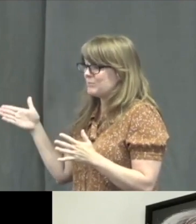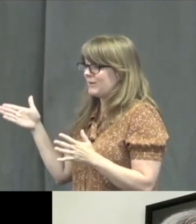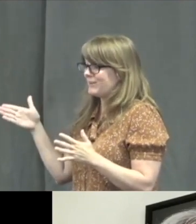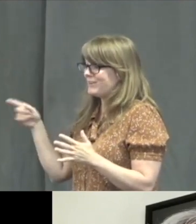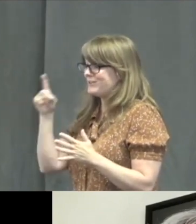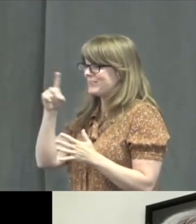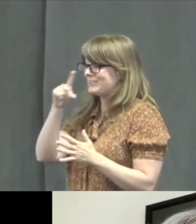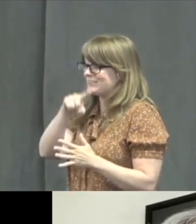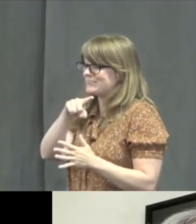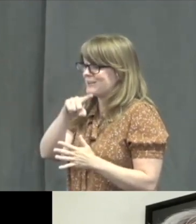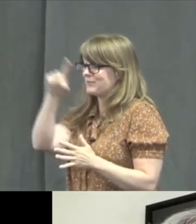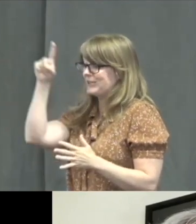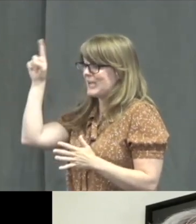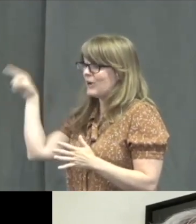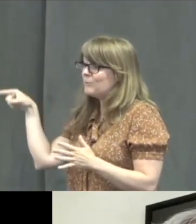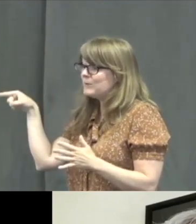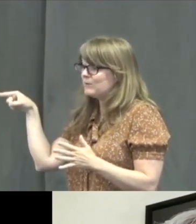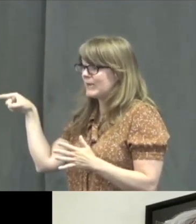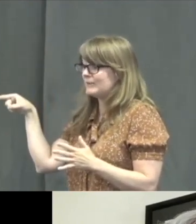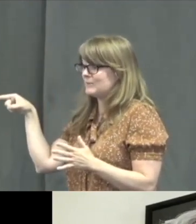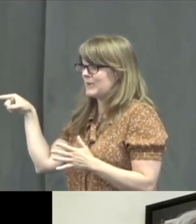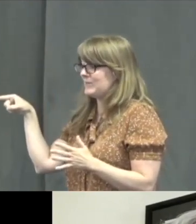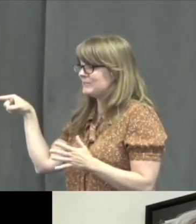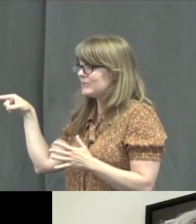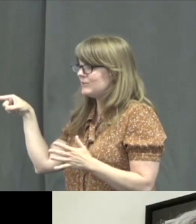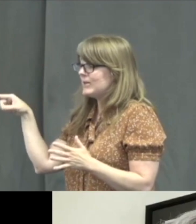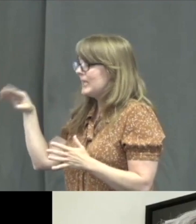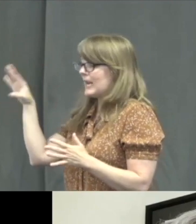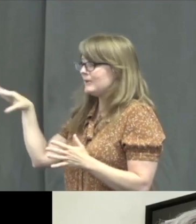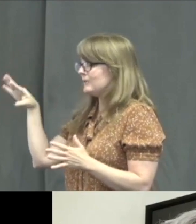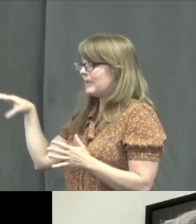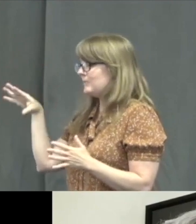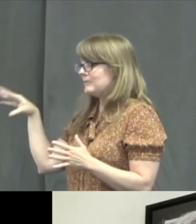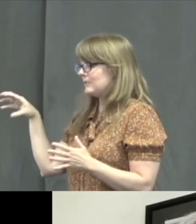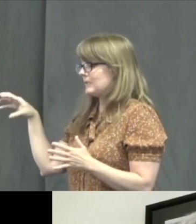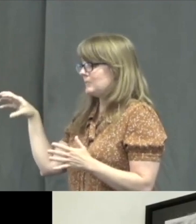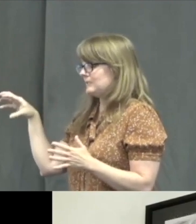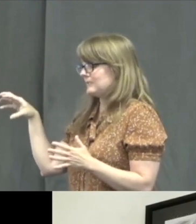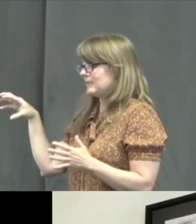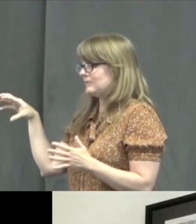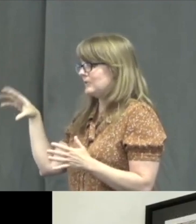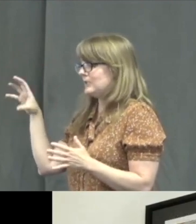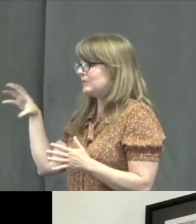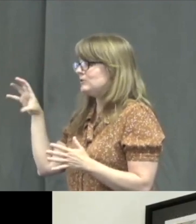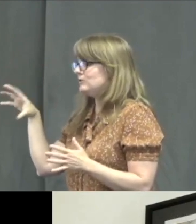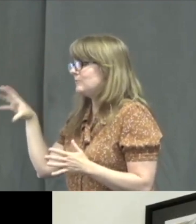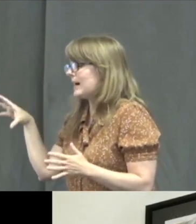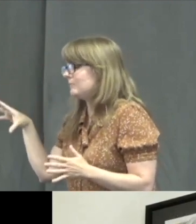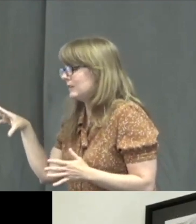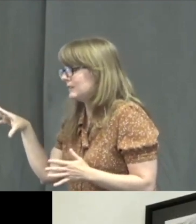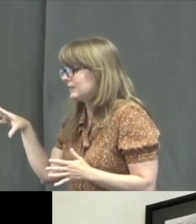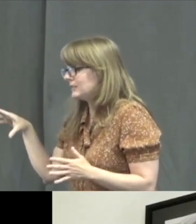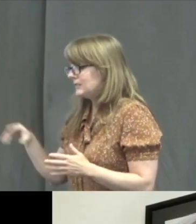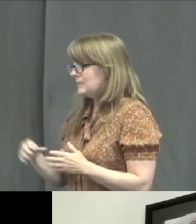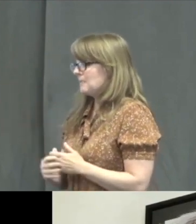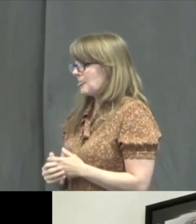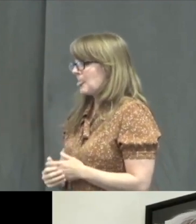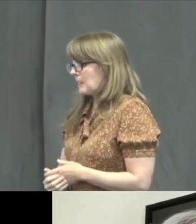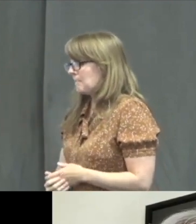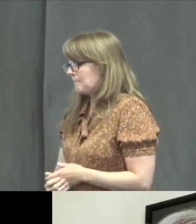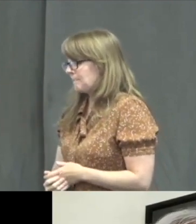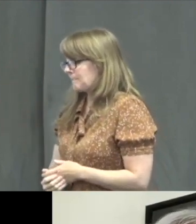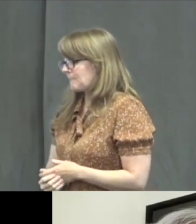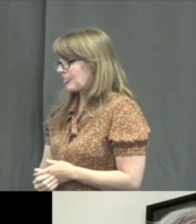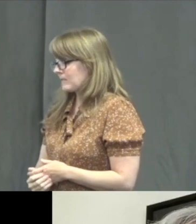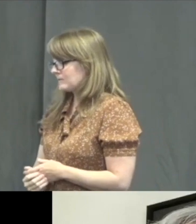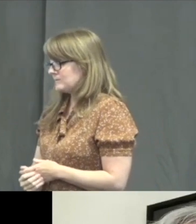a partner who's going to successfully help you raise the babies too, and your babies are going to be successful if you choose a bad partner.